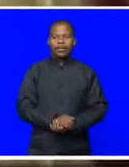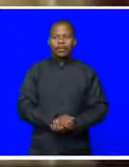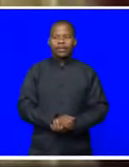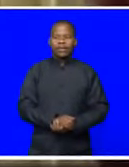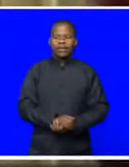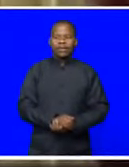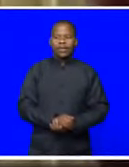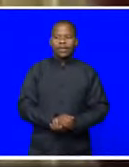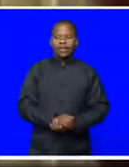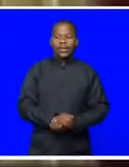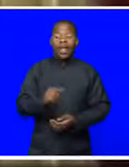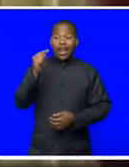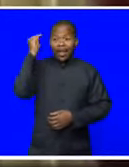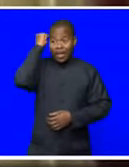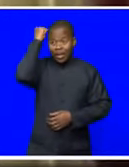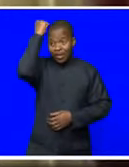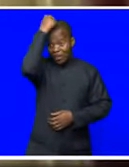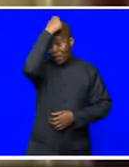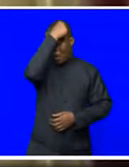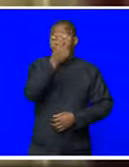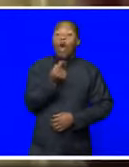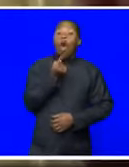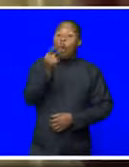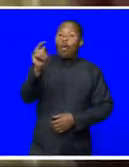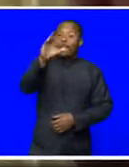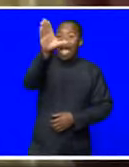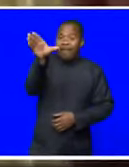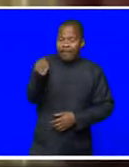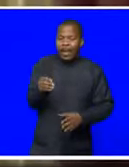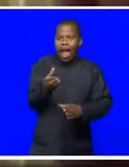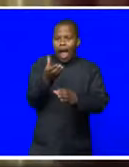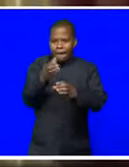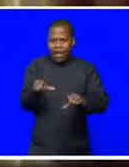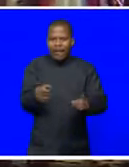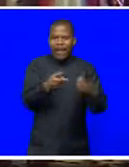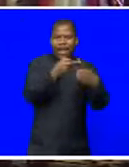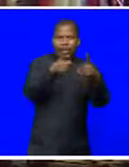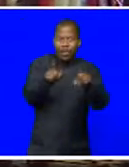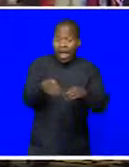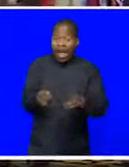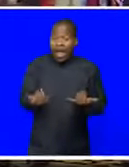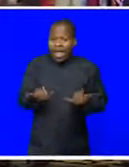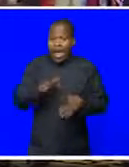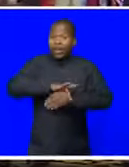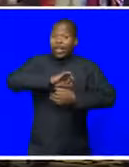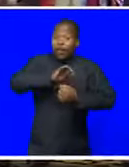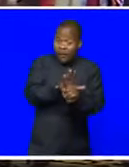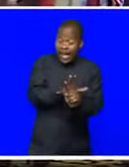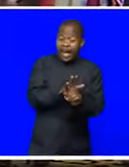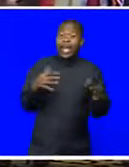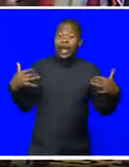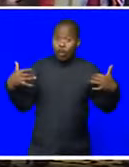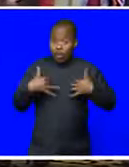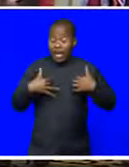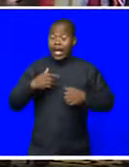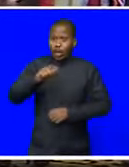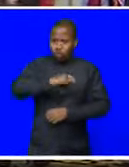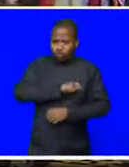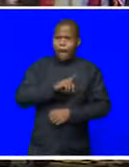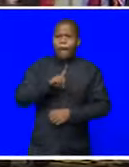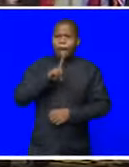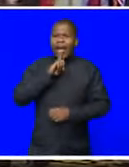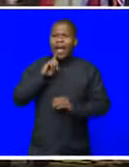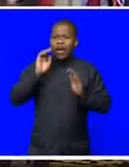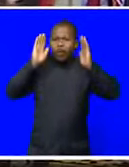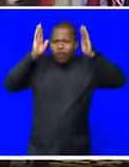His Majesty the King says African countries must move past the COVID-19 pandemic and focus on implementing